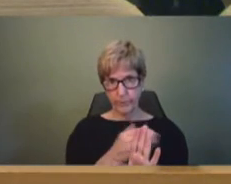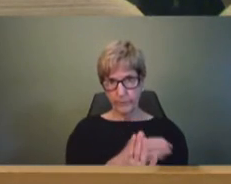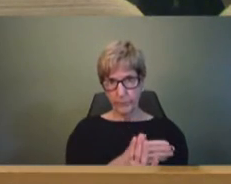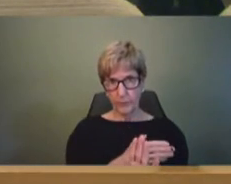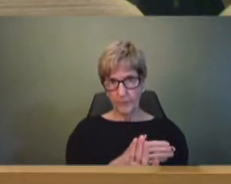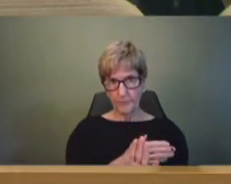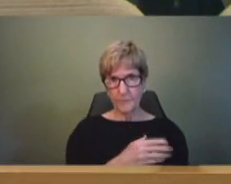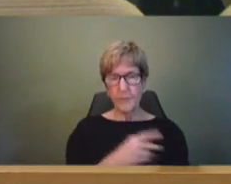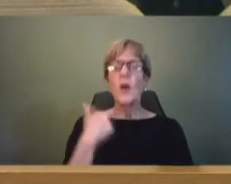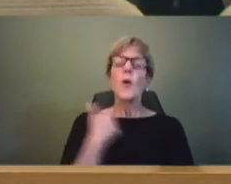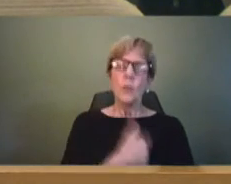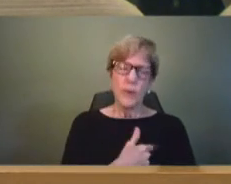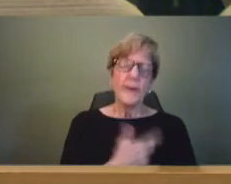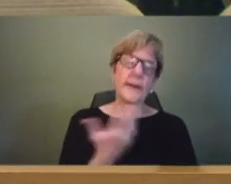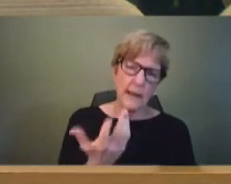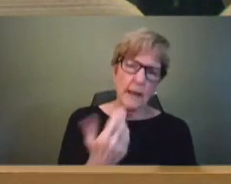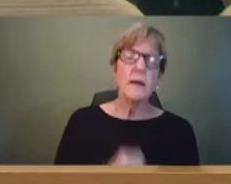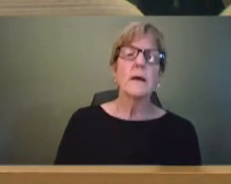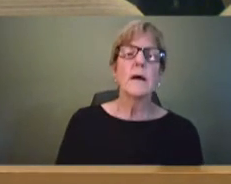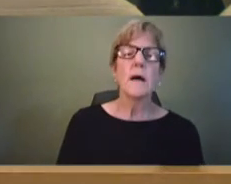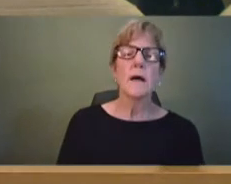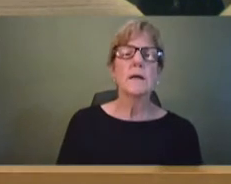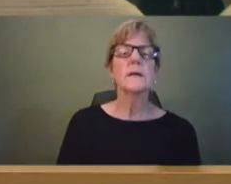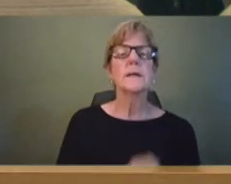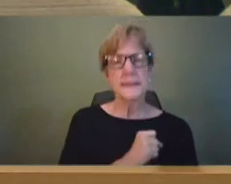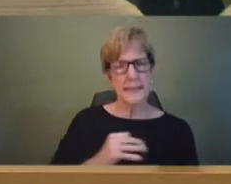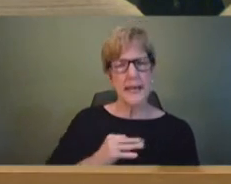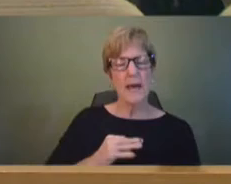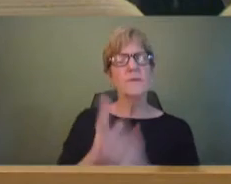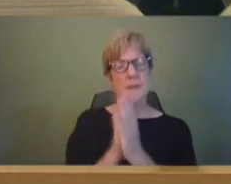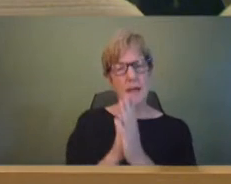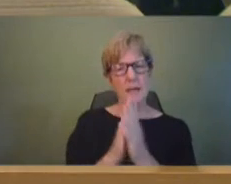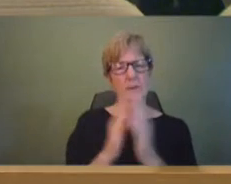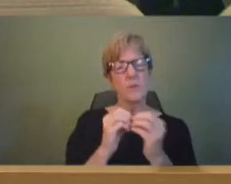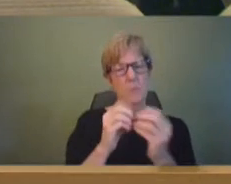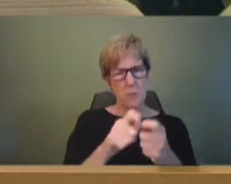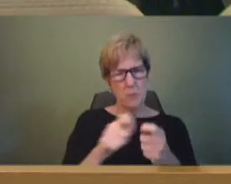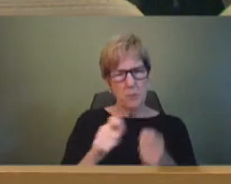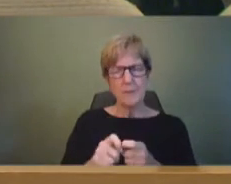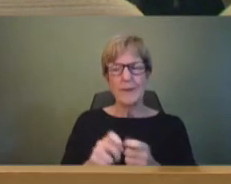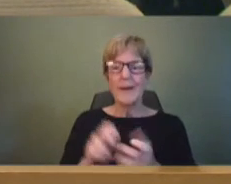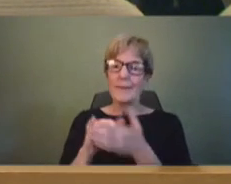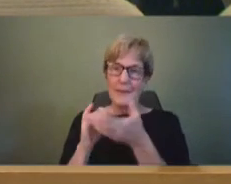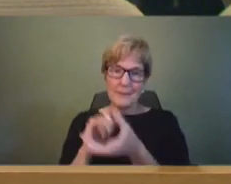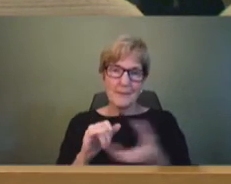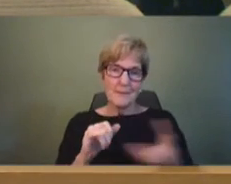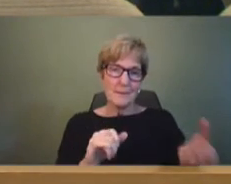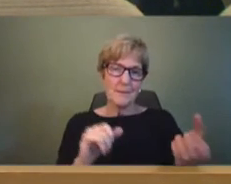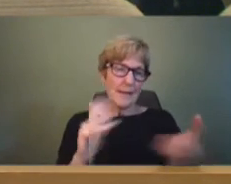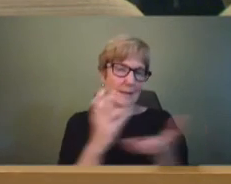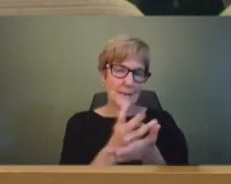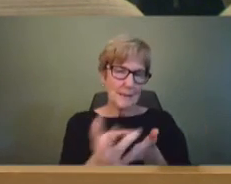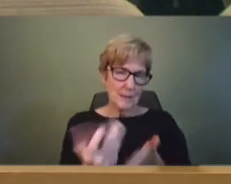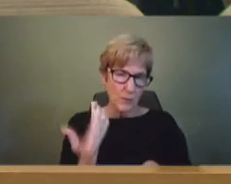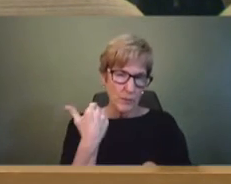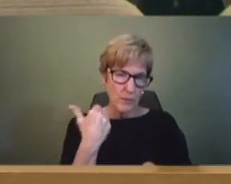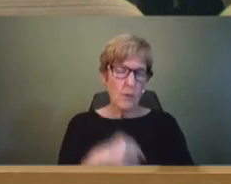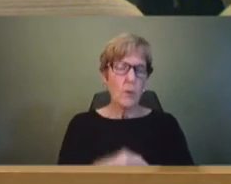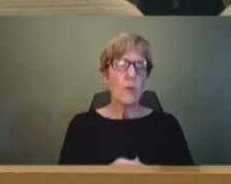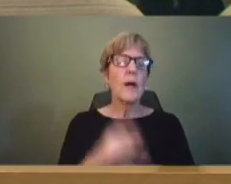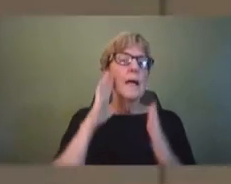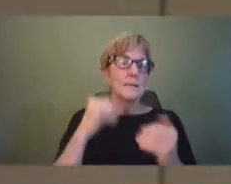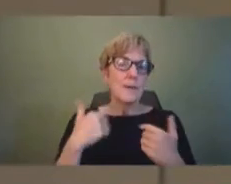level number yes um staff has asked us for a little more this is what we got to them you know about six weeks ago uh so we're expecting we'll have an